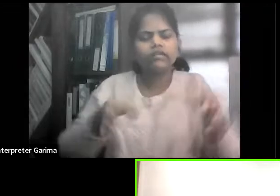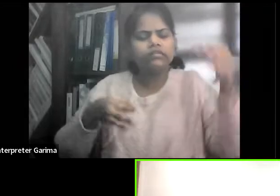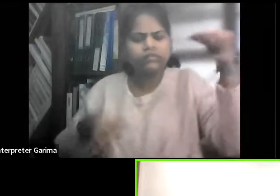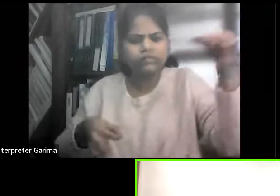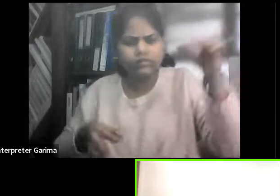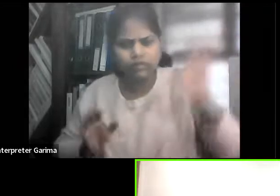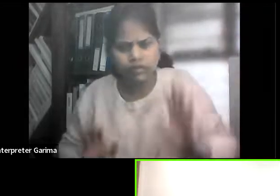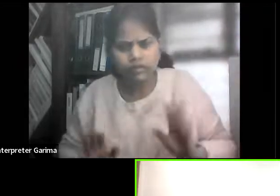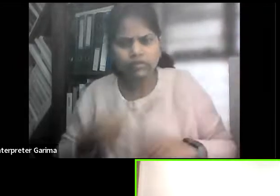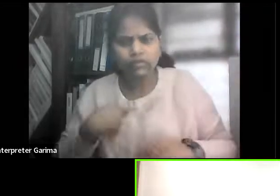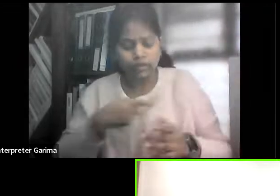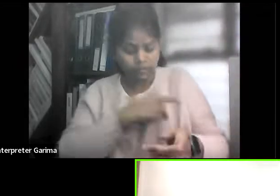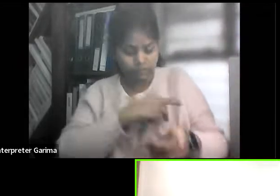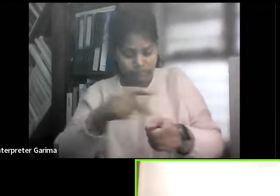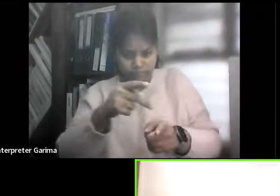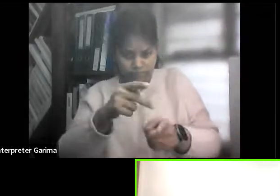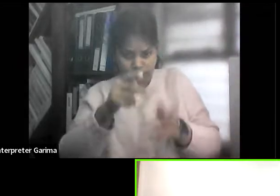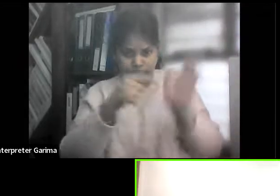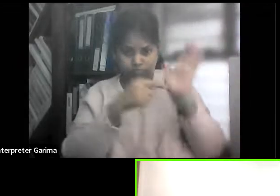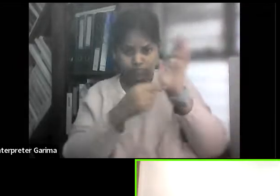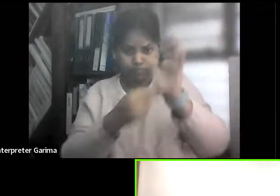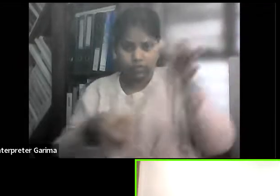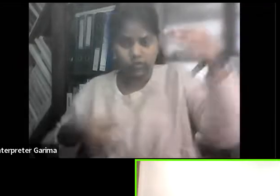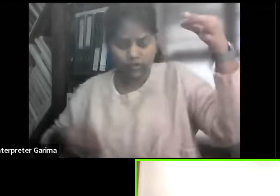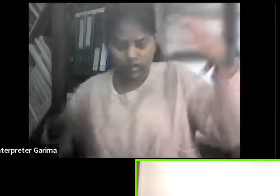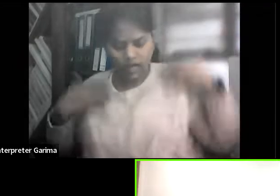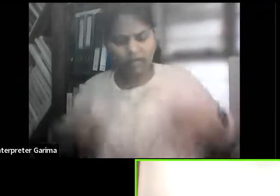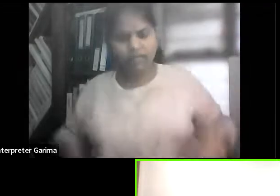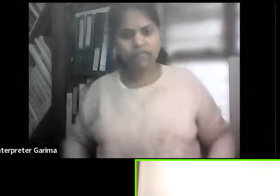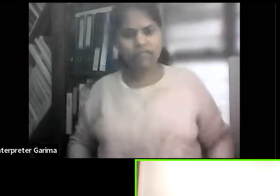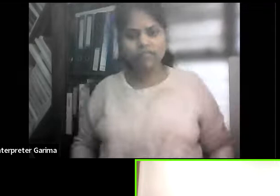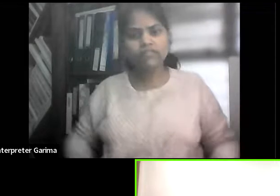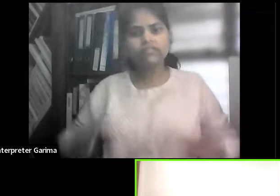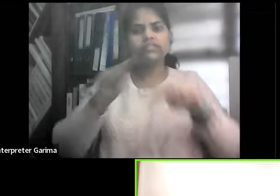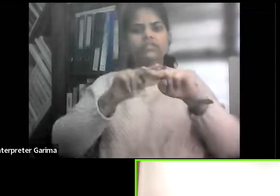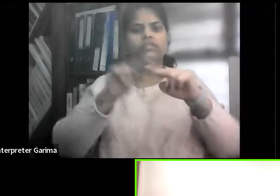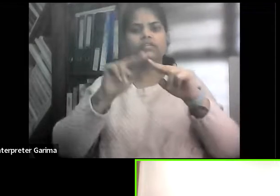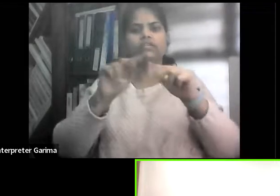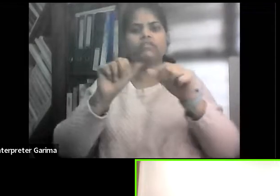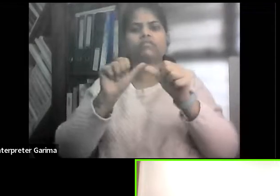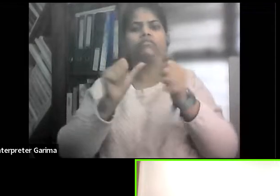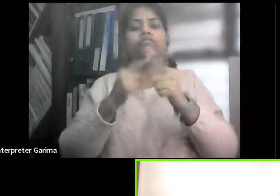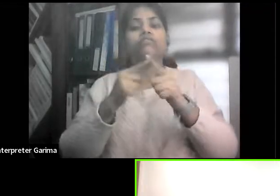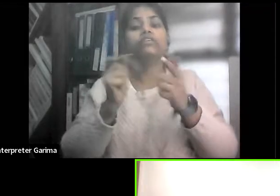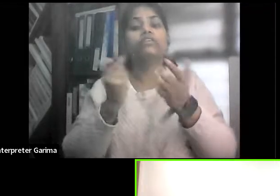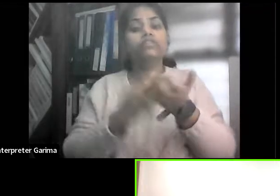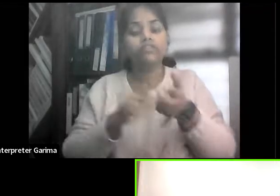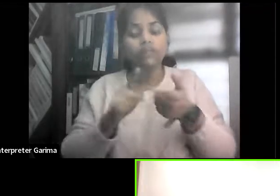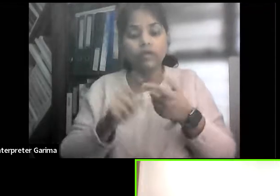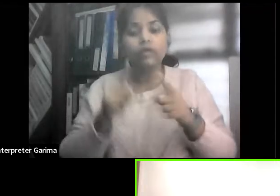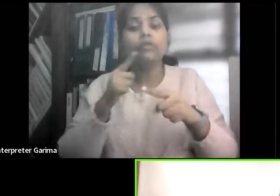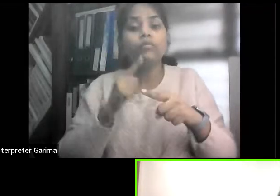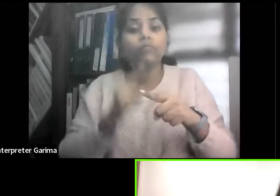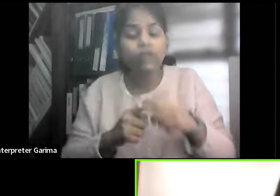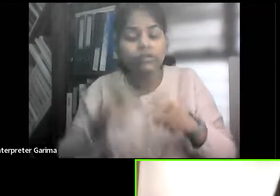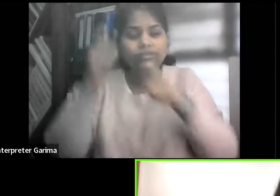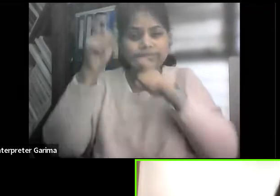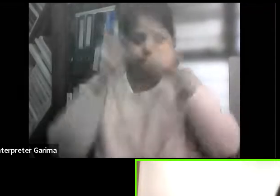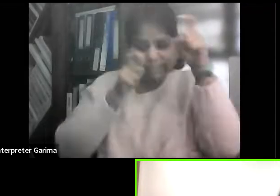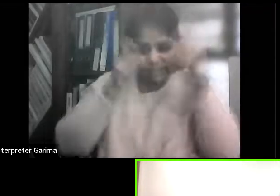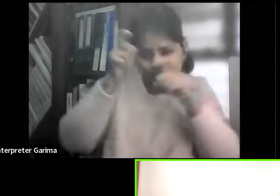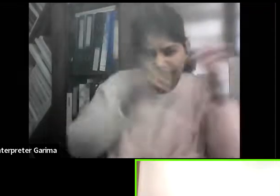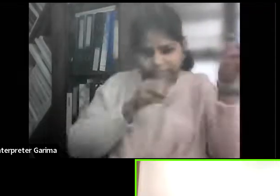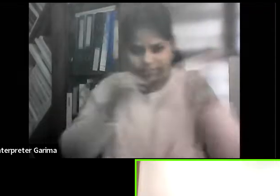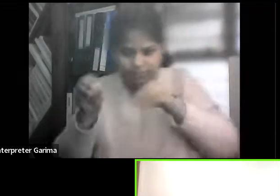is both the composition of physical features and must be projected through gestural movements that have been culturally approved by stalwarts